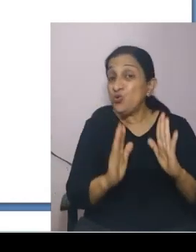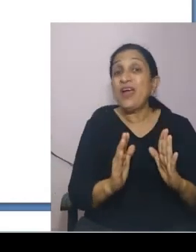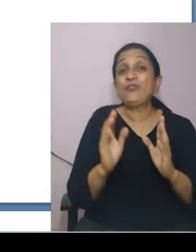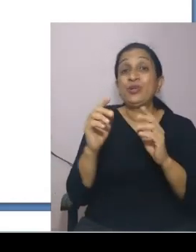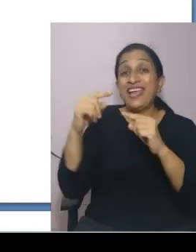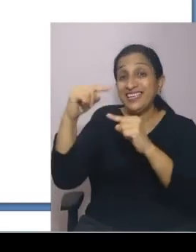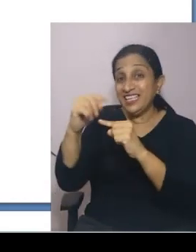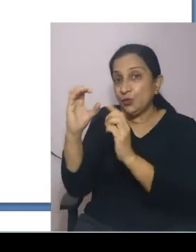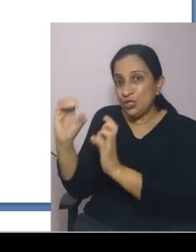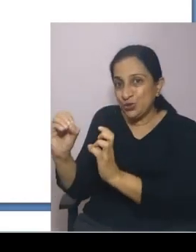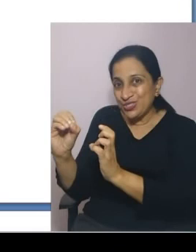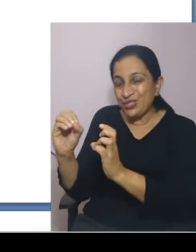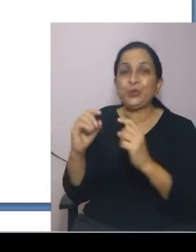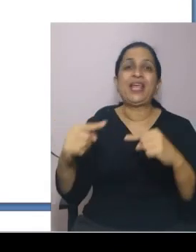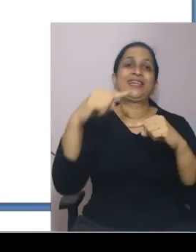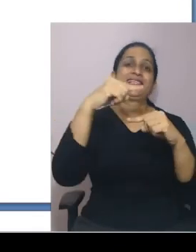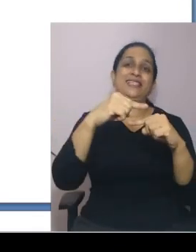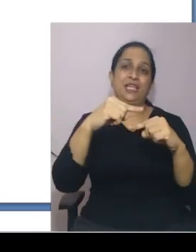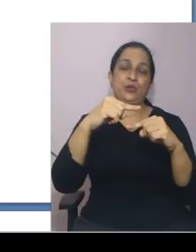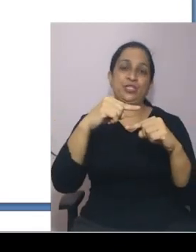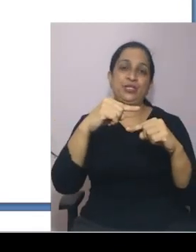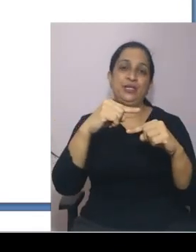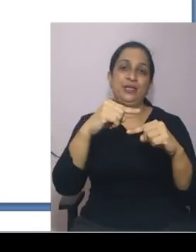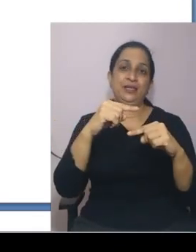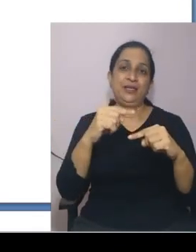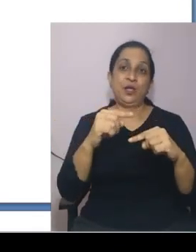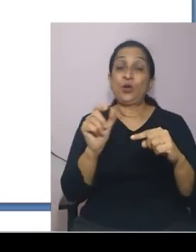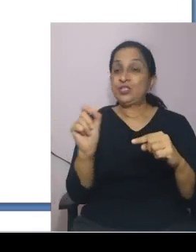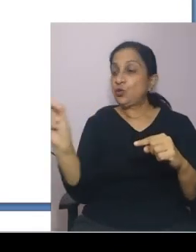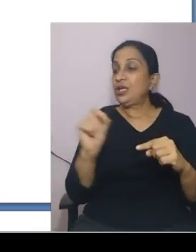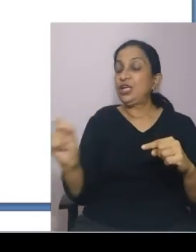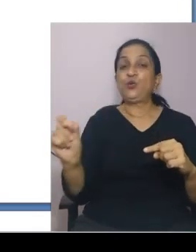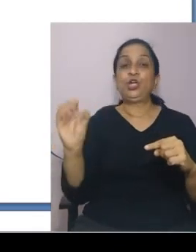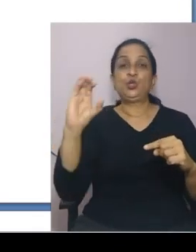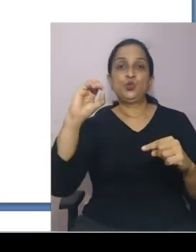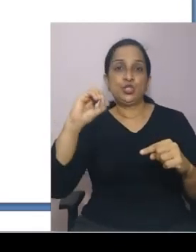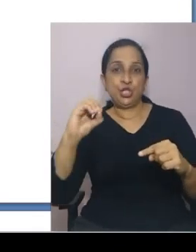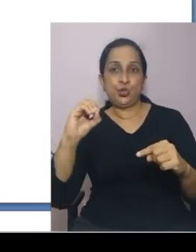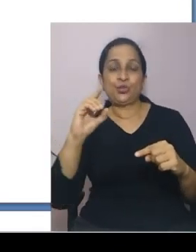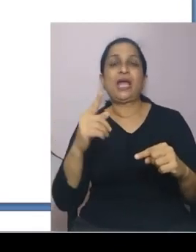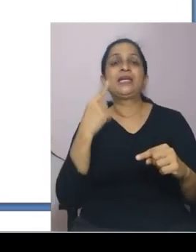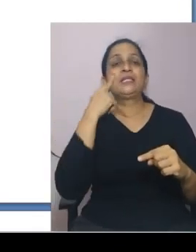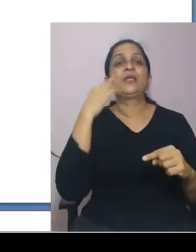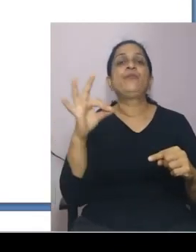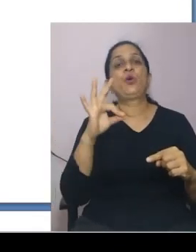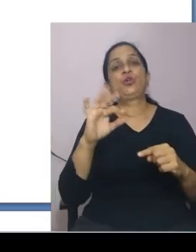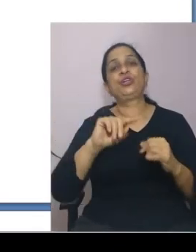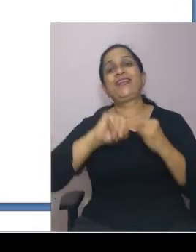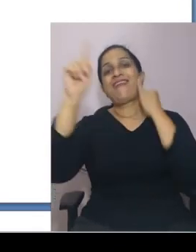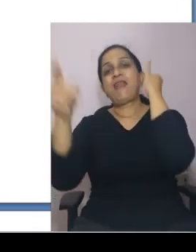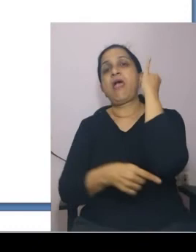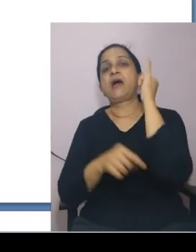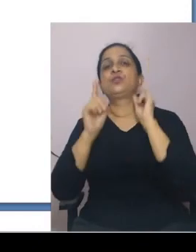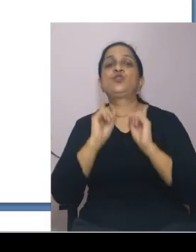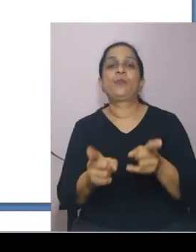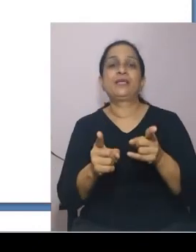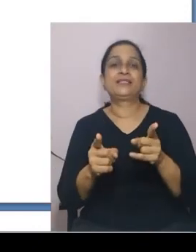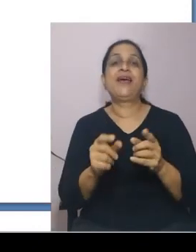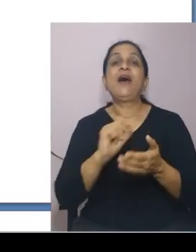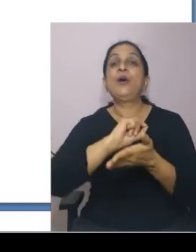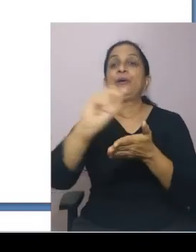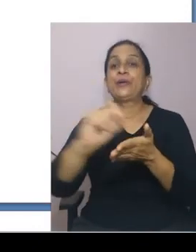2, right? So if you put the value and solve for that, you will get the equation 3x minus